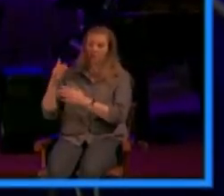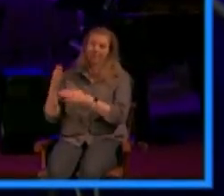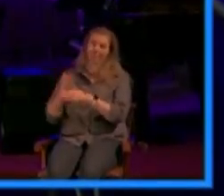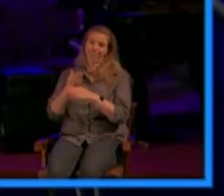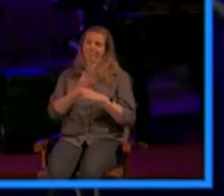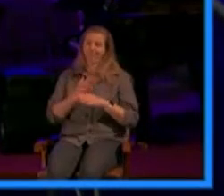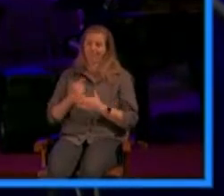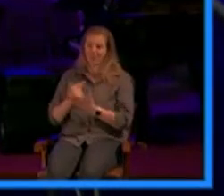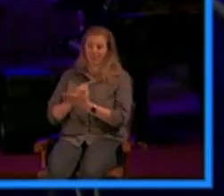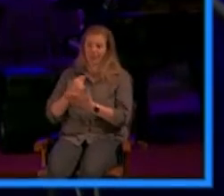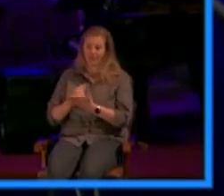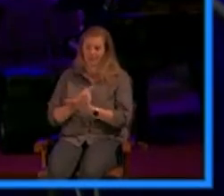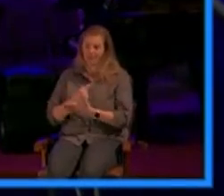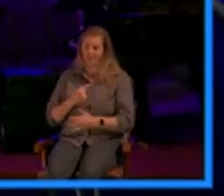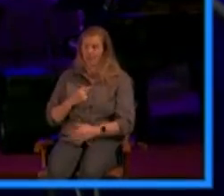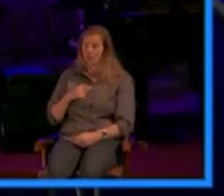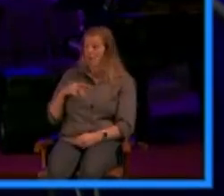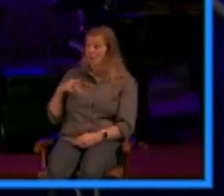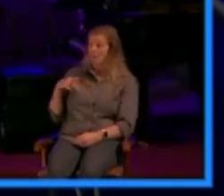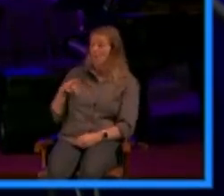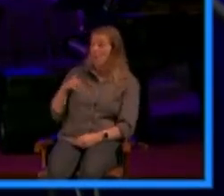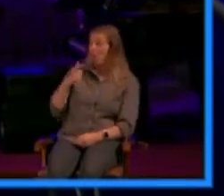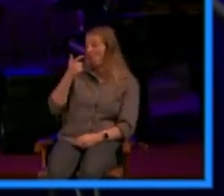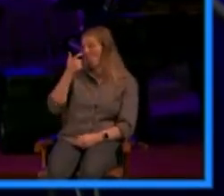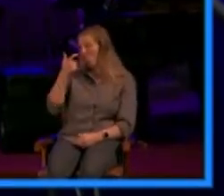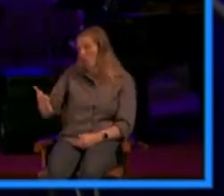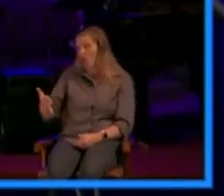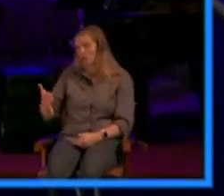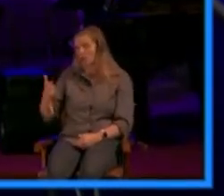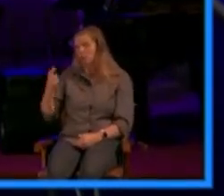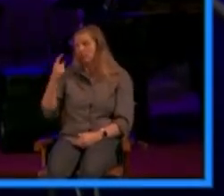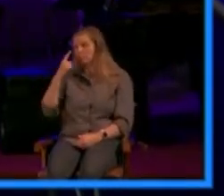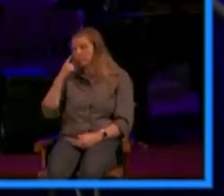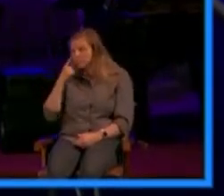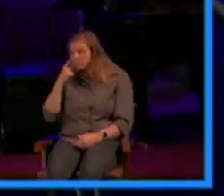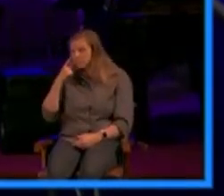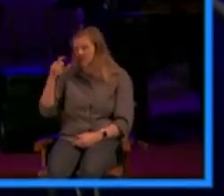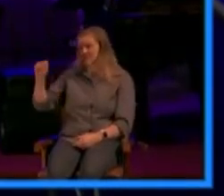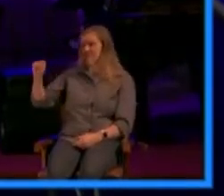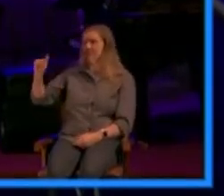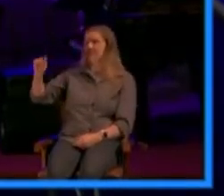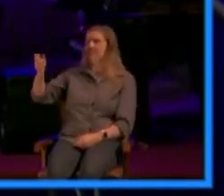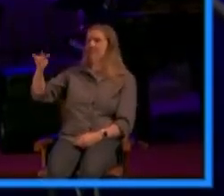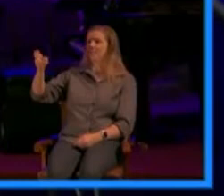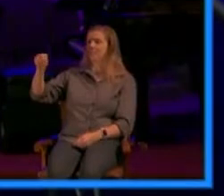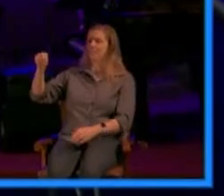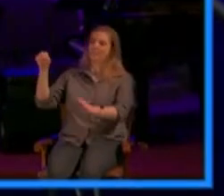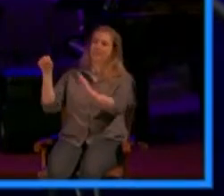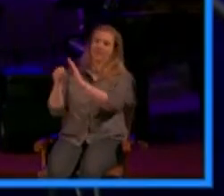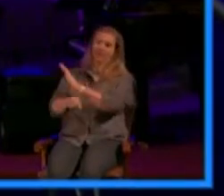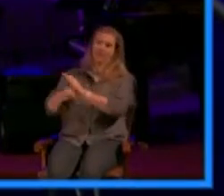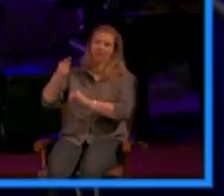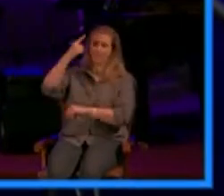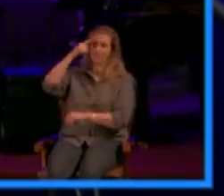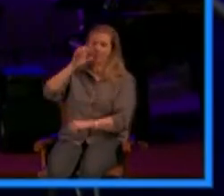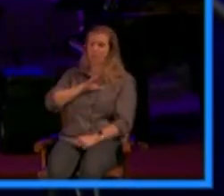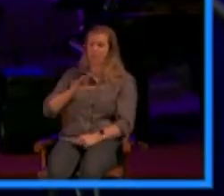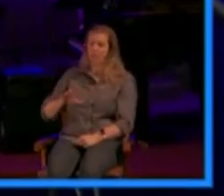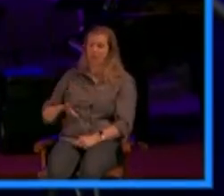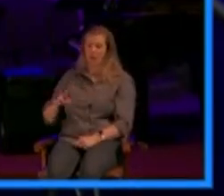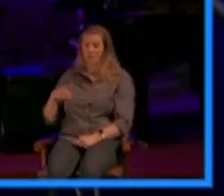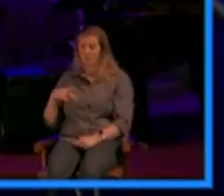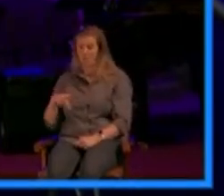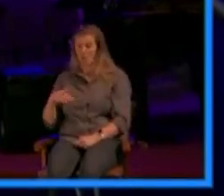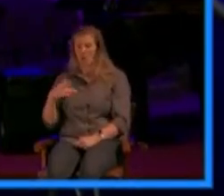seeing Stephen dying for his faith, made a tremendous impact on him, maybe an image